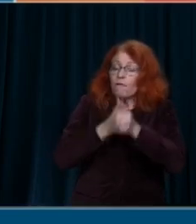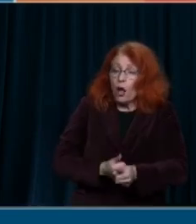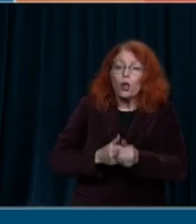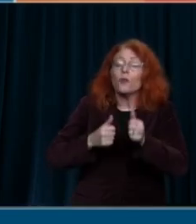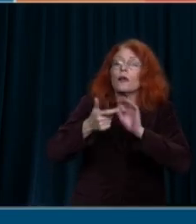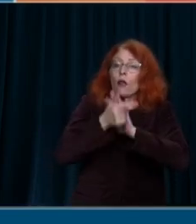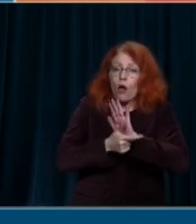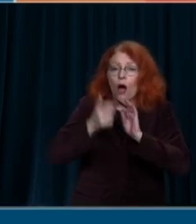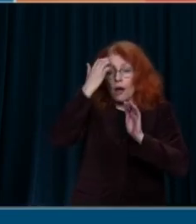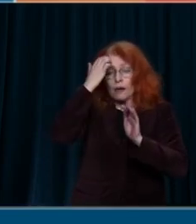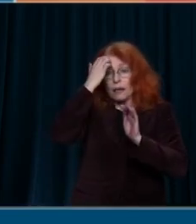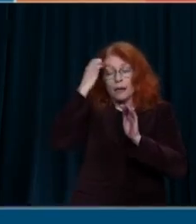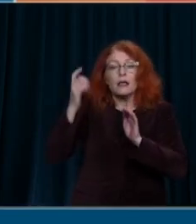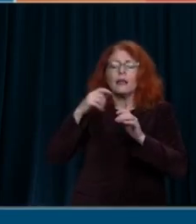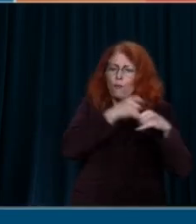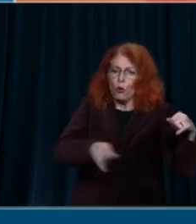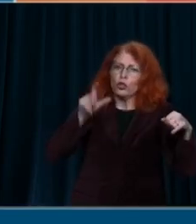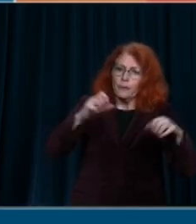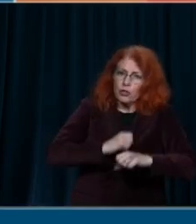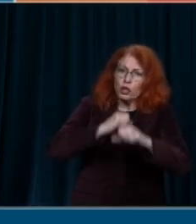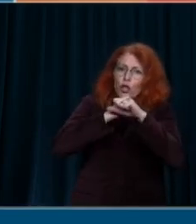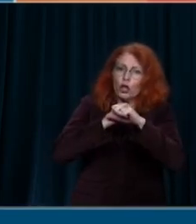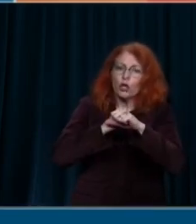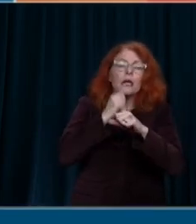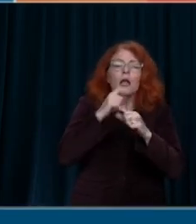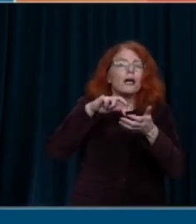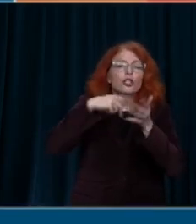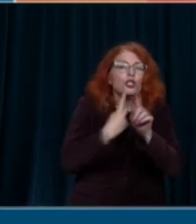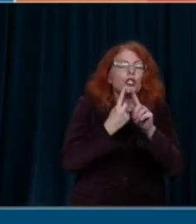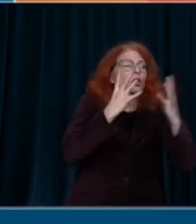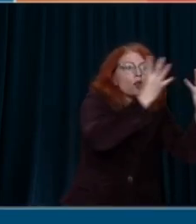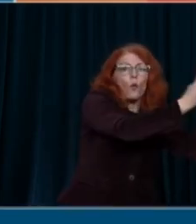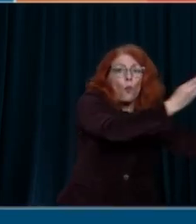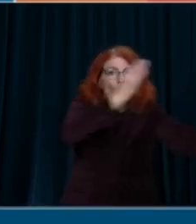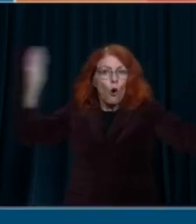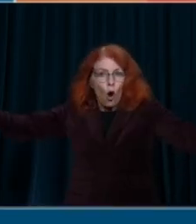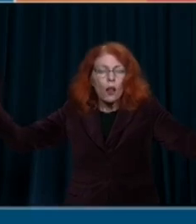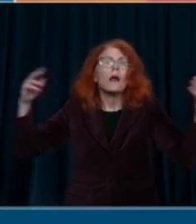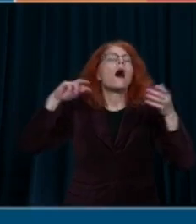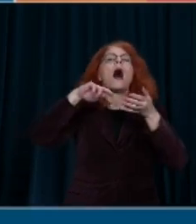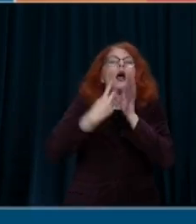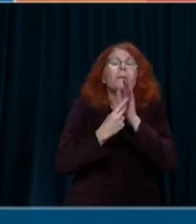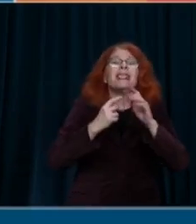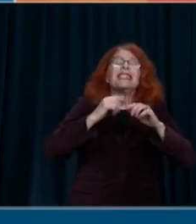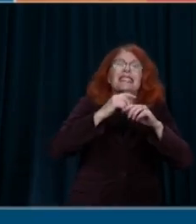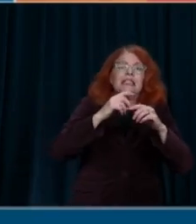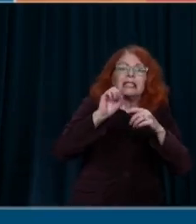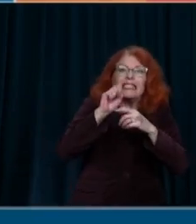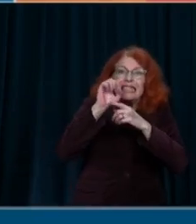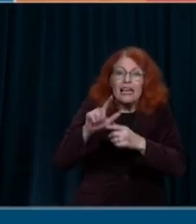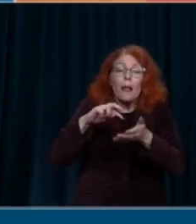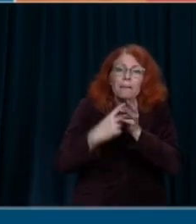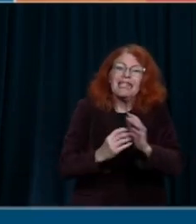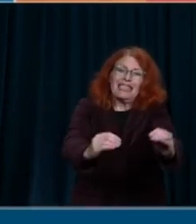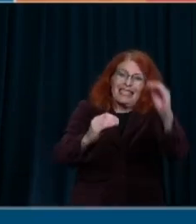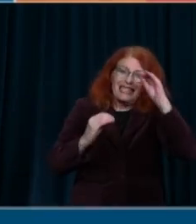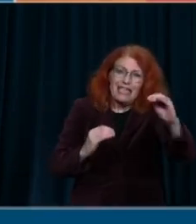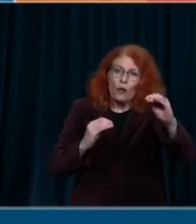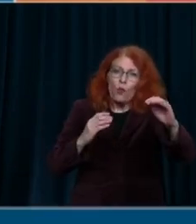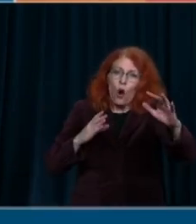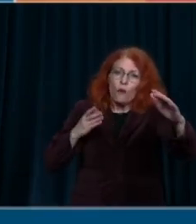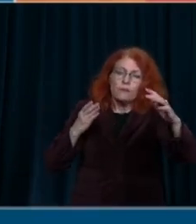should get our border secure, yes. Not just finish the border wall, but seal it. And when I say seal the border wall, I mean 0 people come